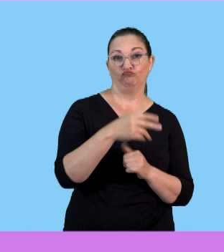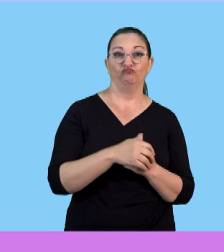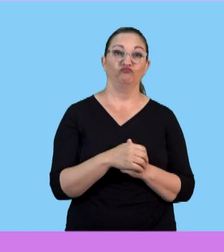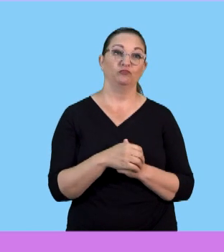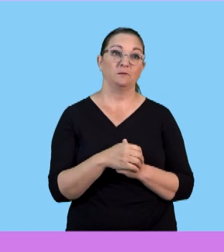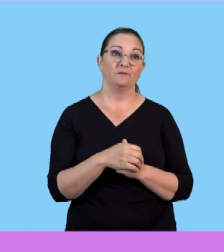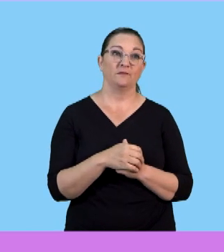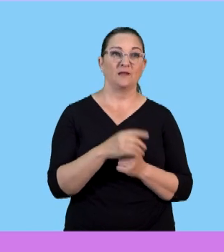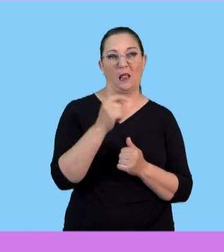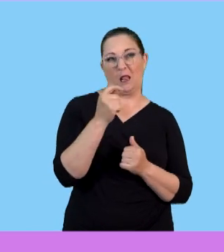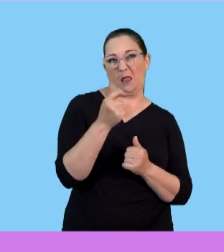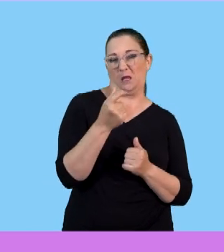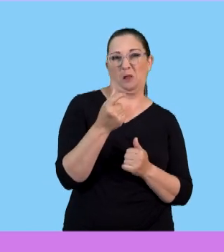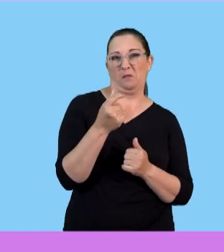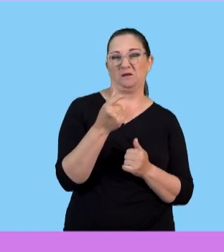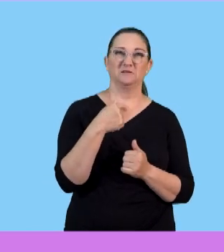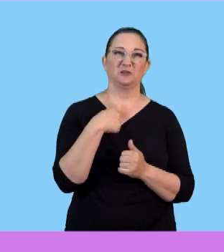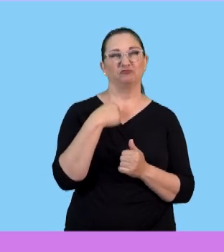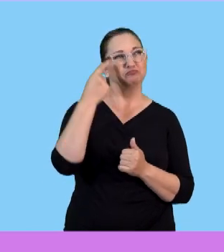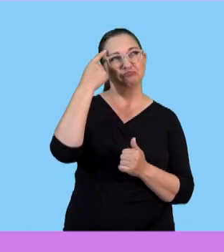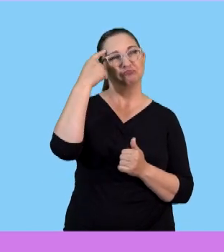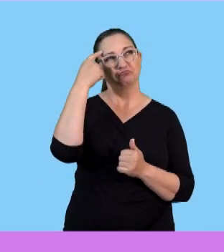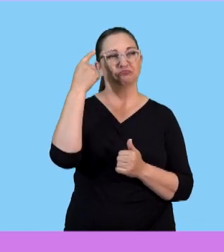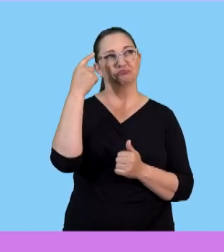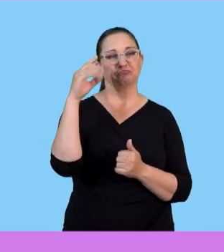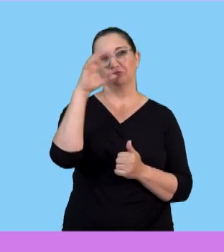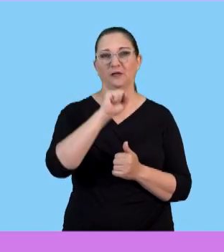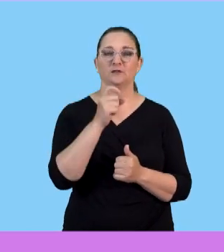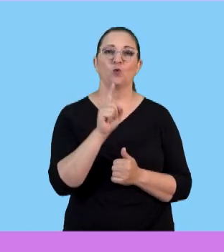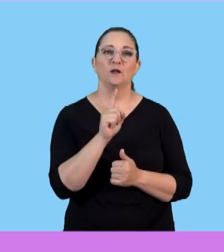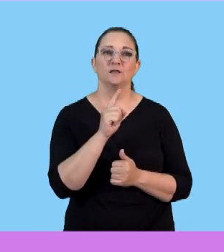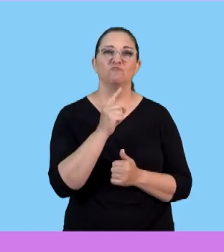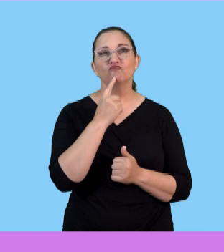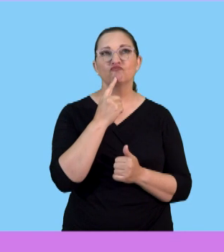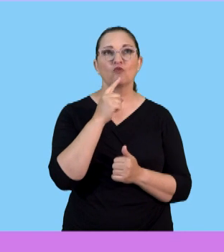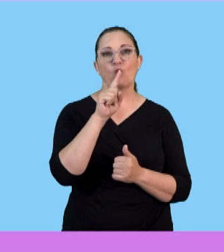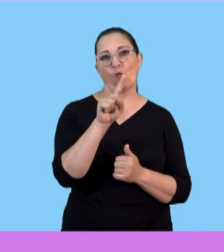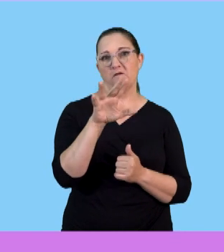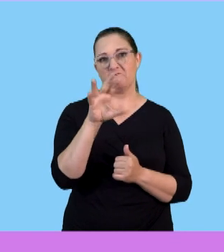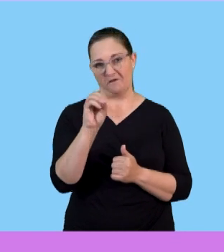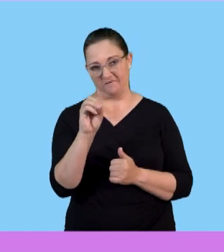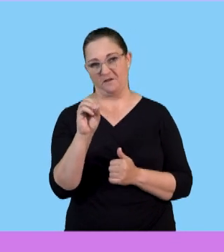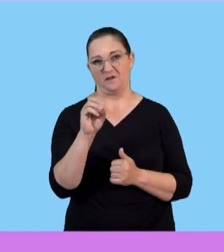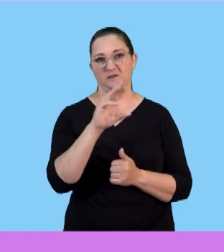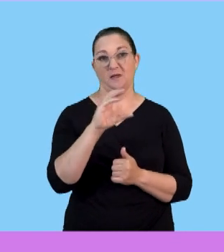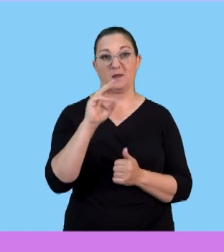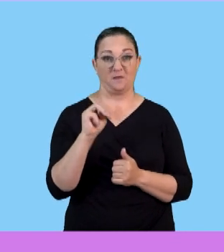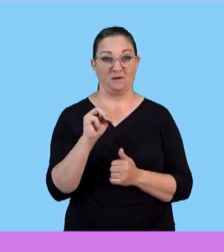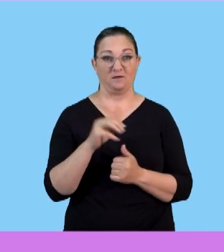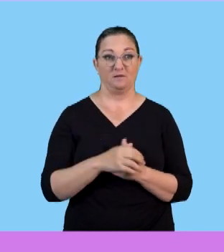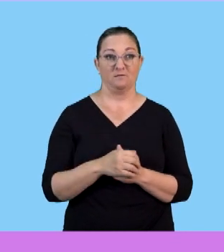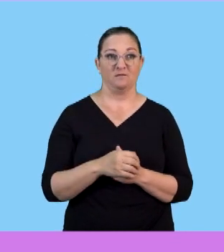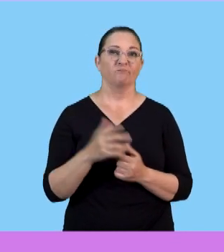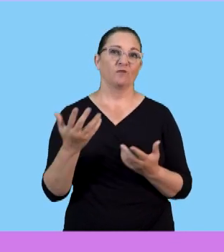seats and a bit. So I would say more or less 150 centimeters. So for